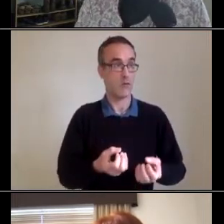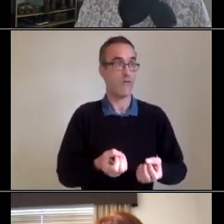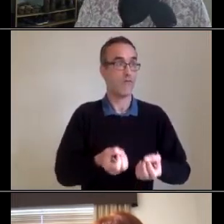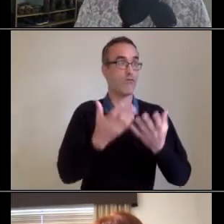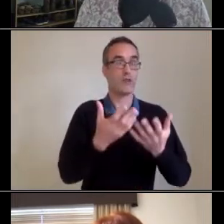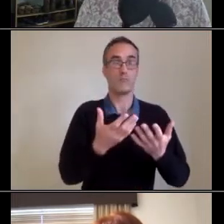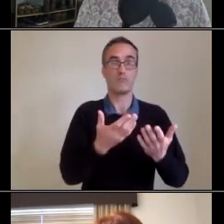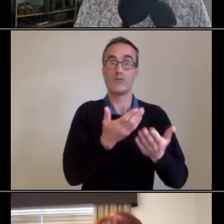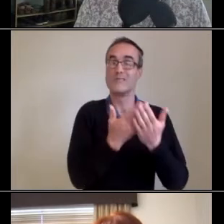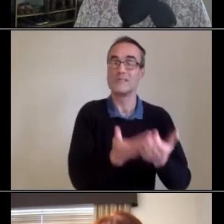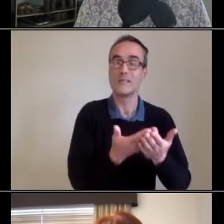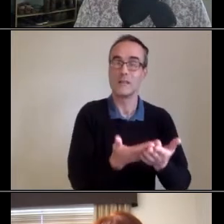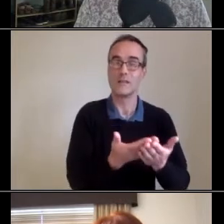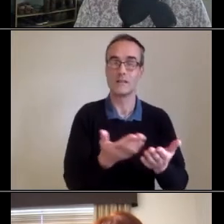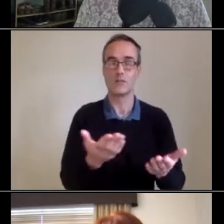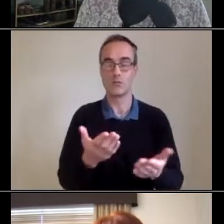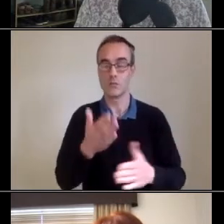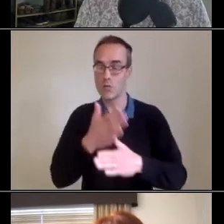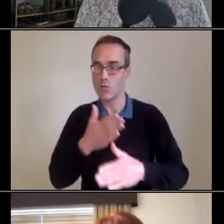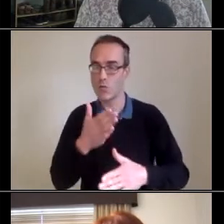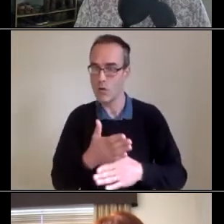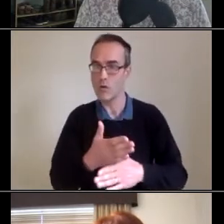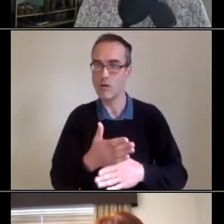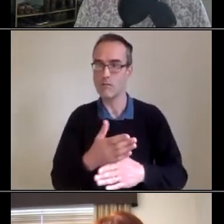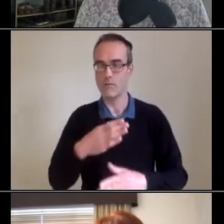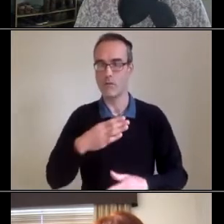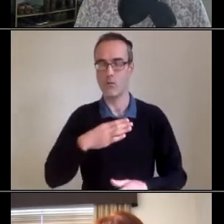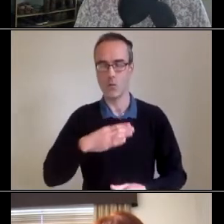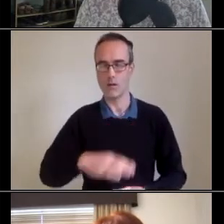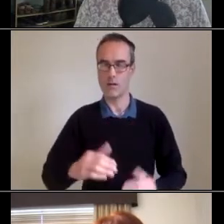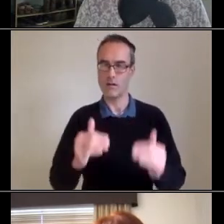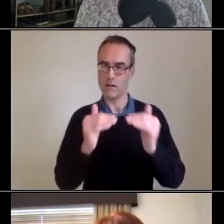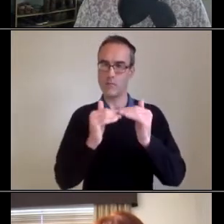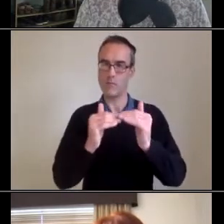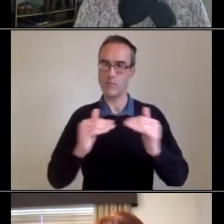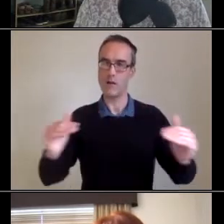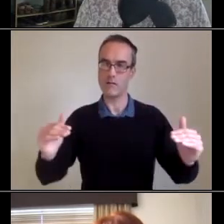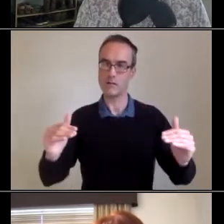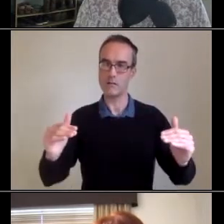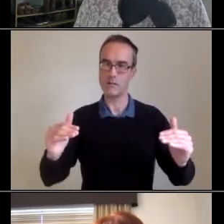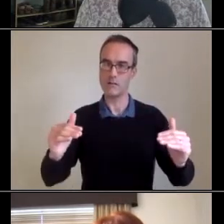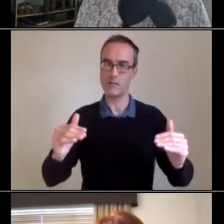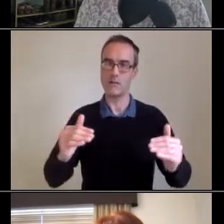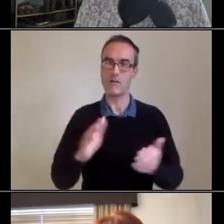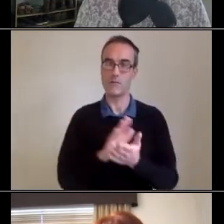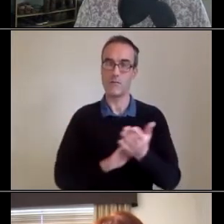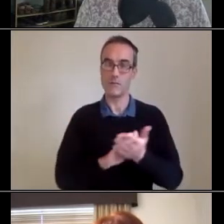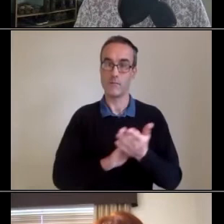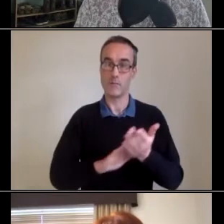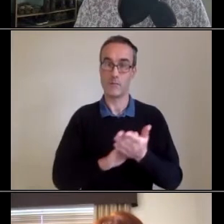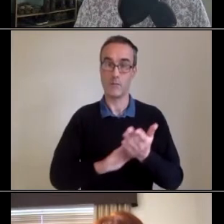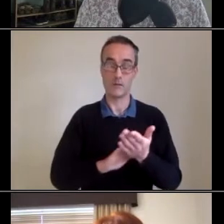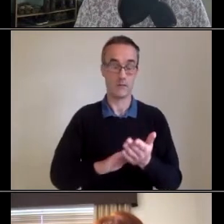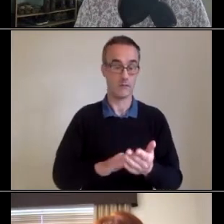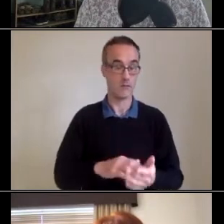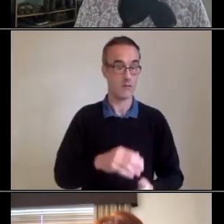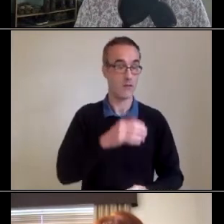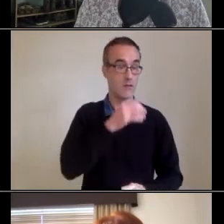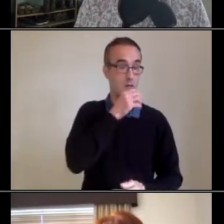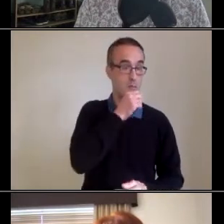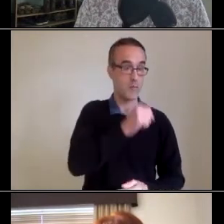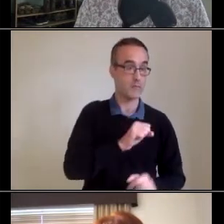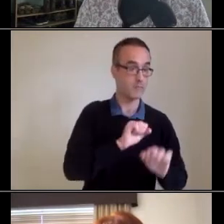parity, which we need to have, that whatever the male is doing, that the number should be the same ratio.